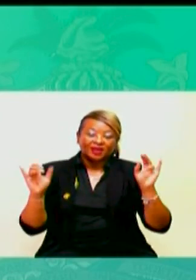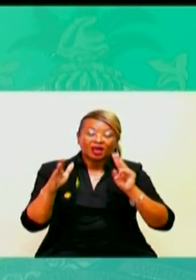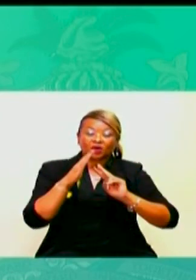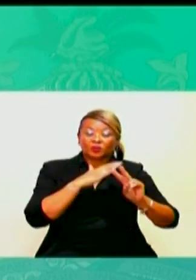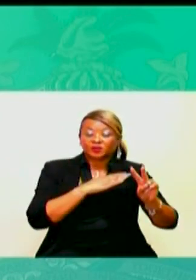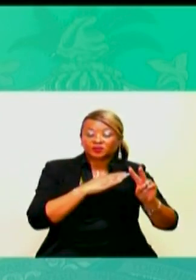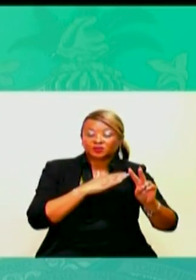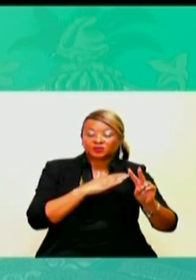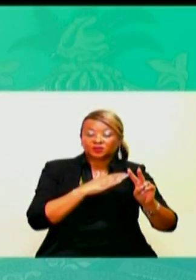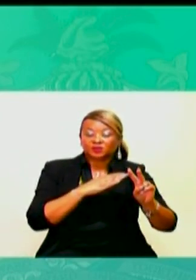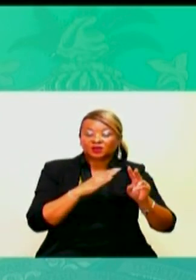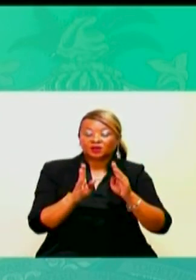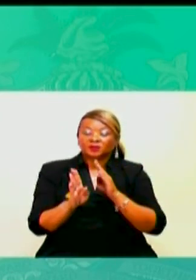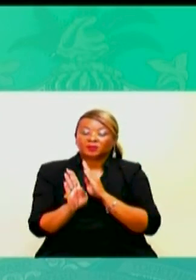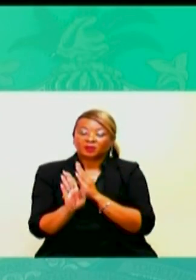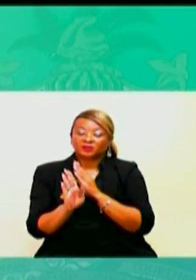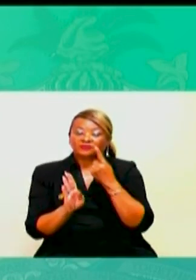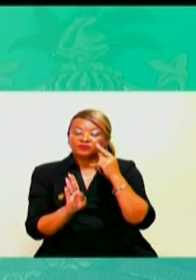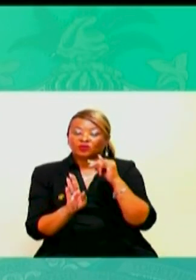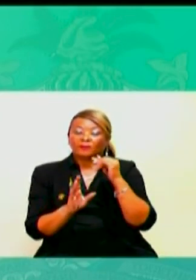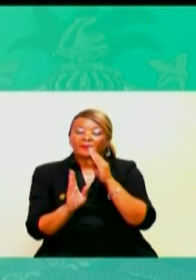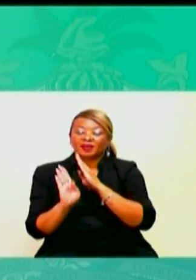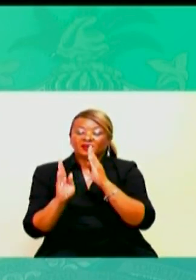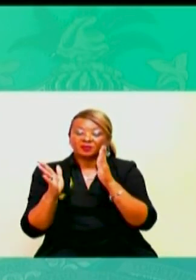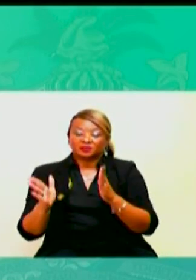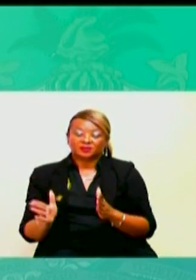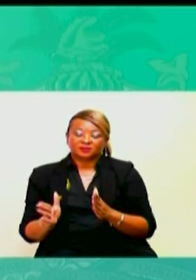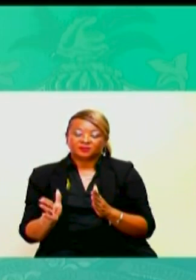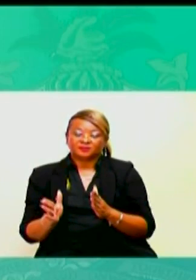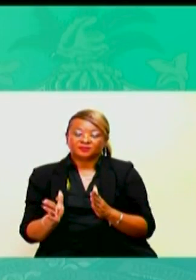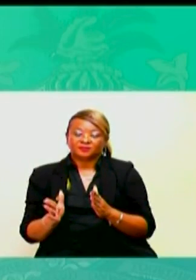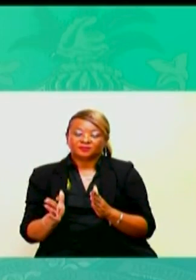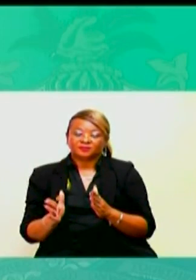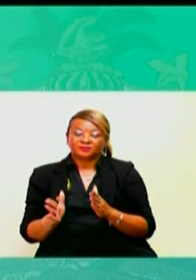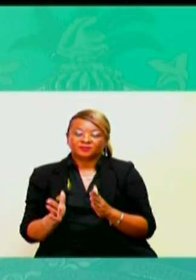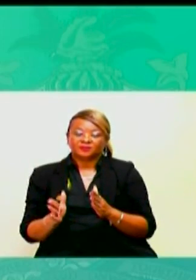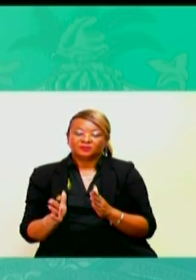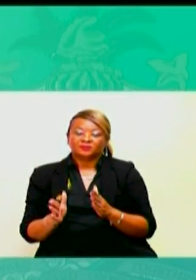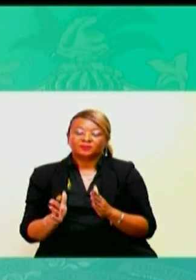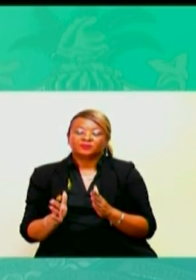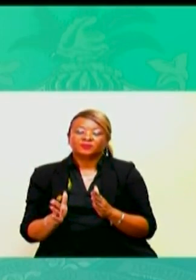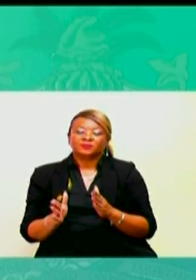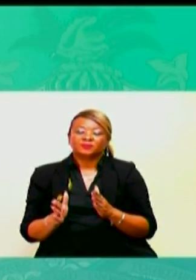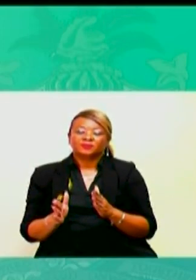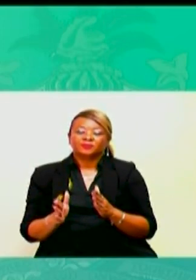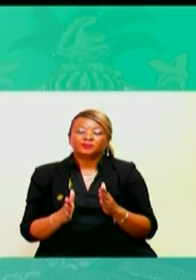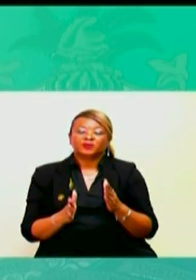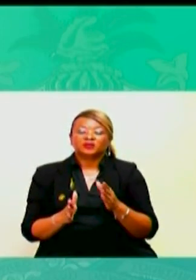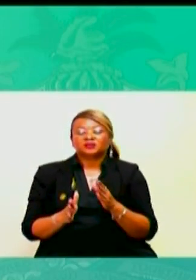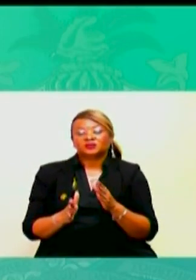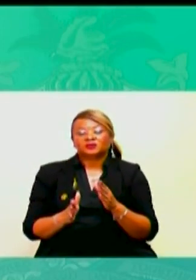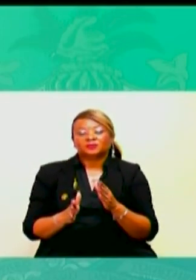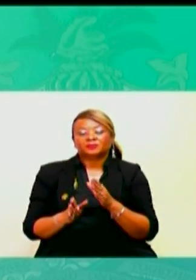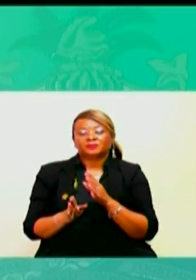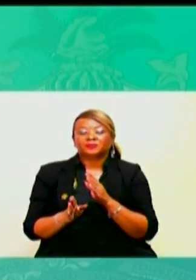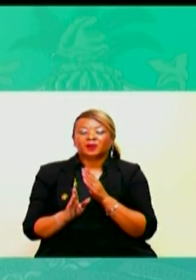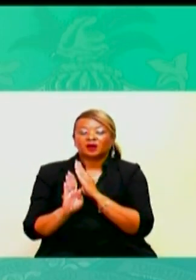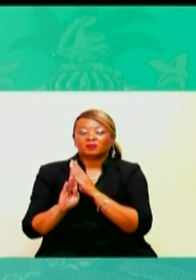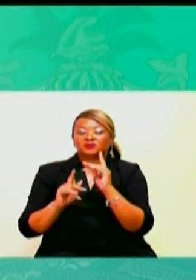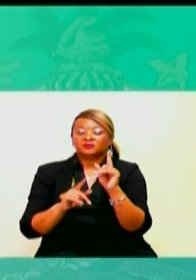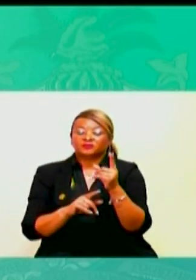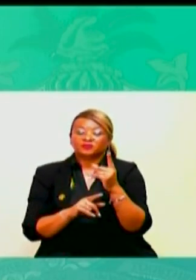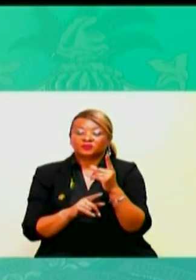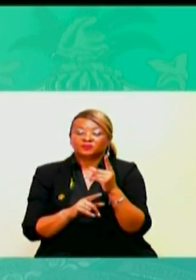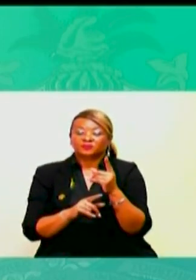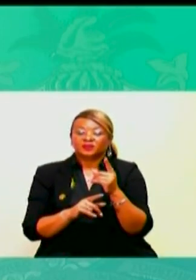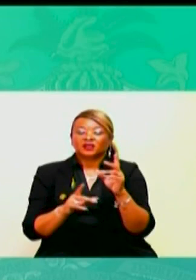for Bahamians and that puts Bahamians first. A progressive nation where we feel safe and secure